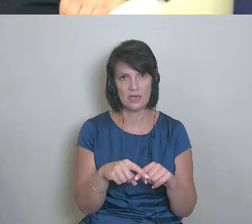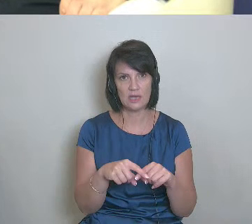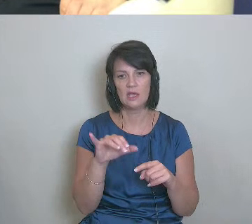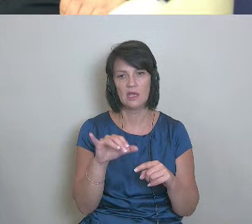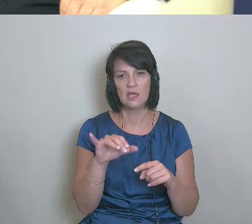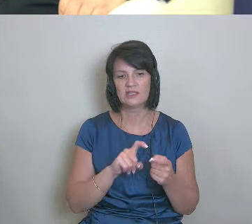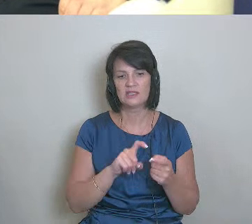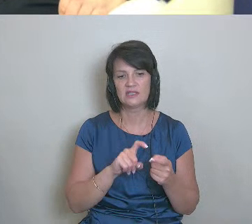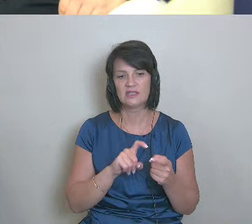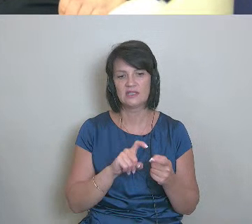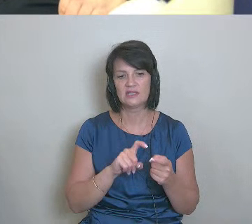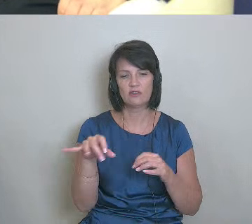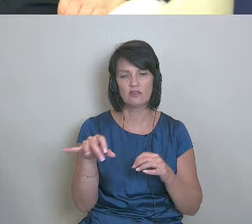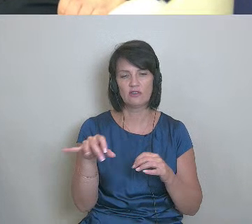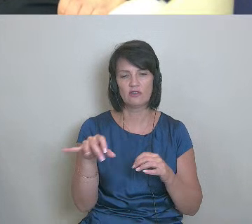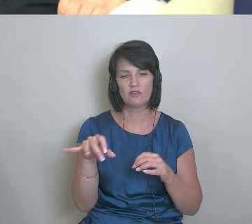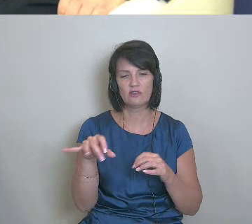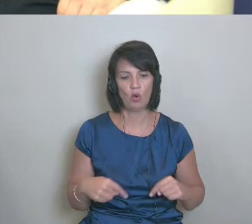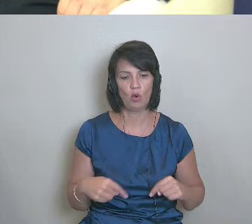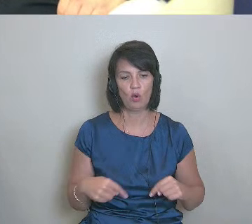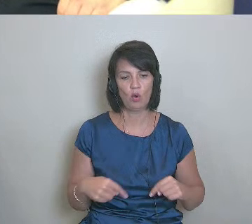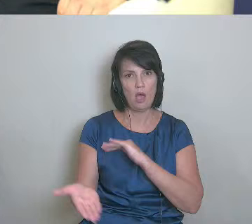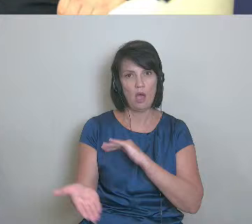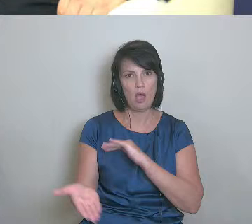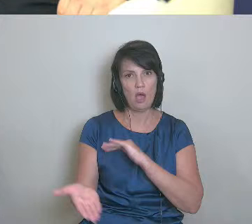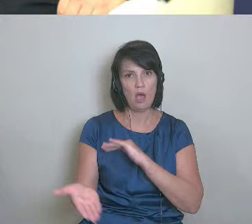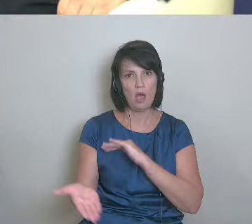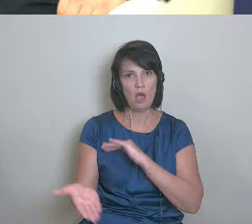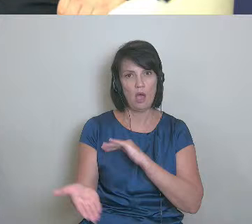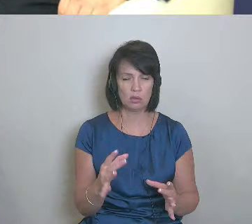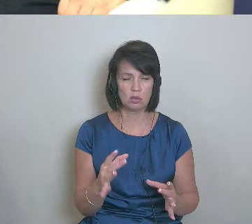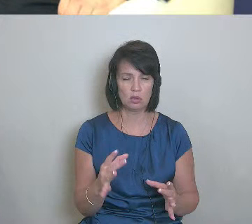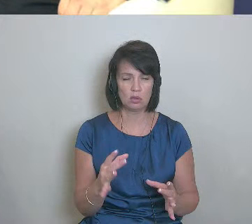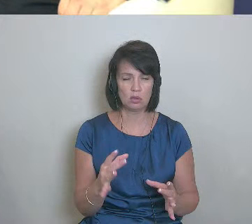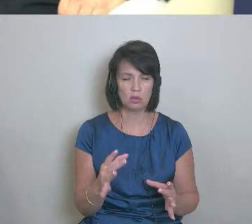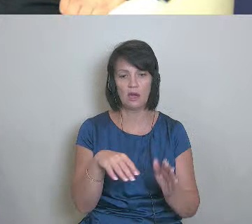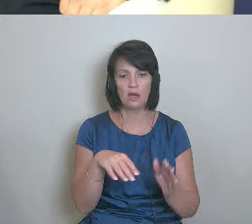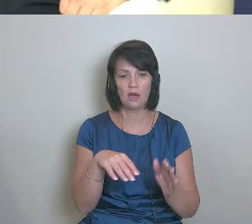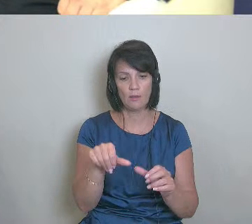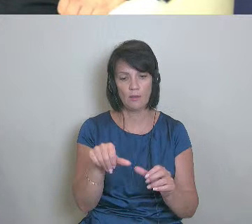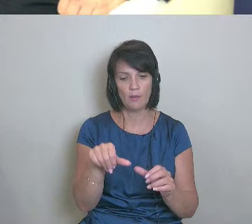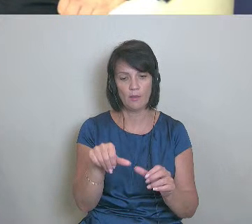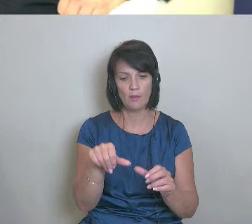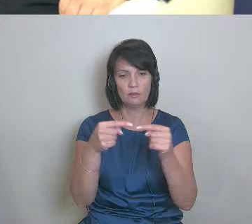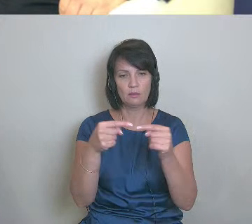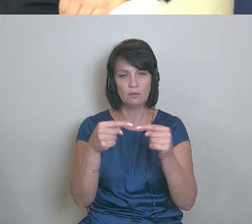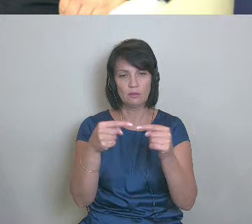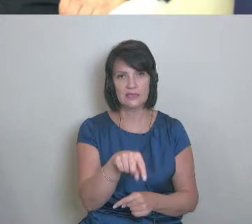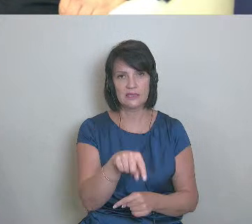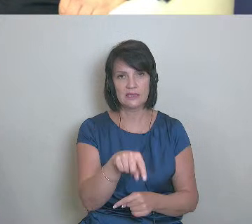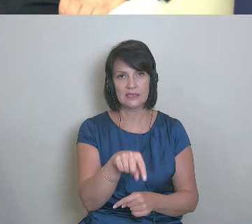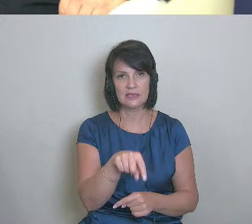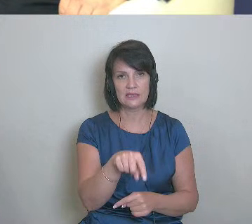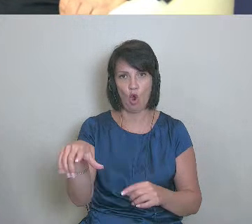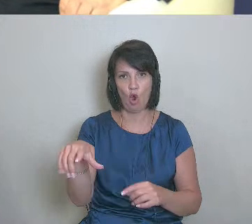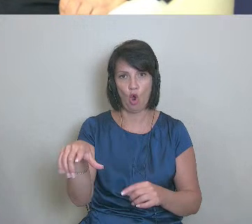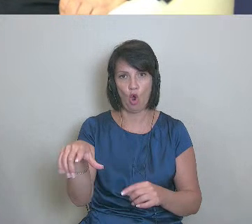These changes are related to the territorial organization. Previously it was simpler, and the TECs were